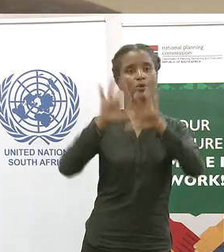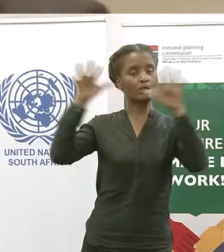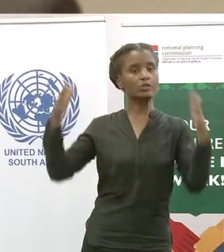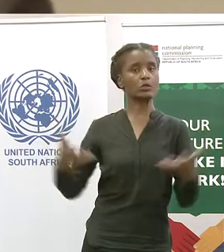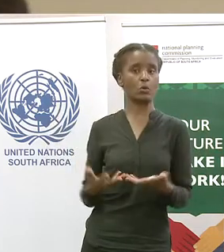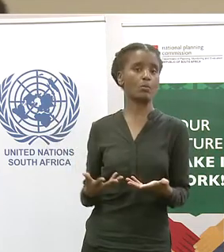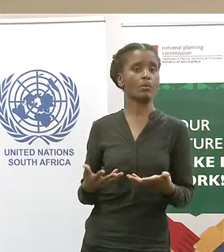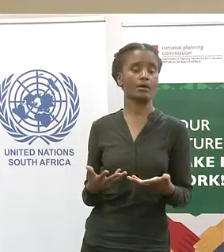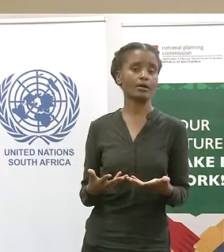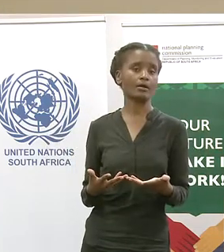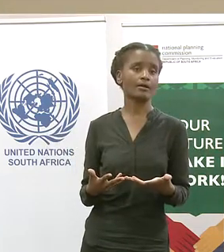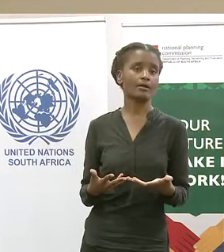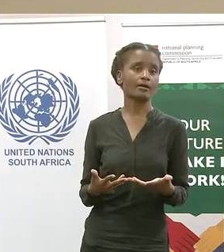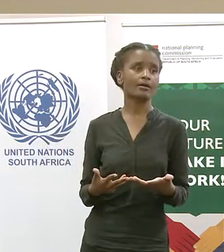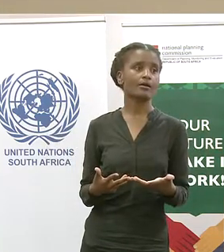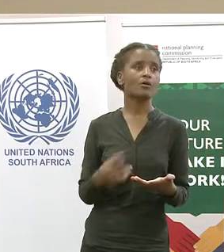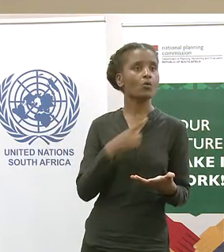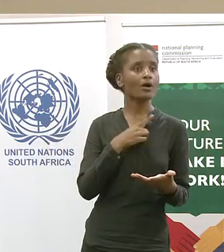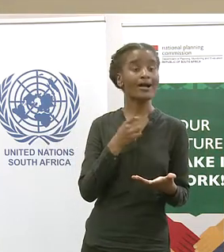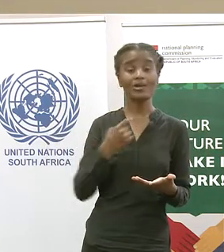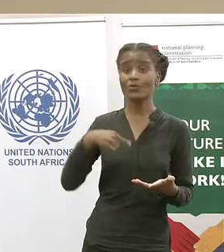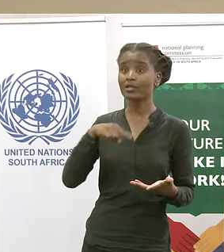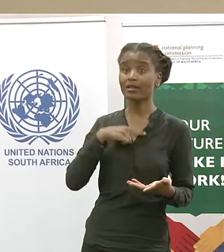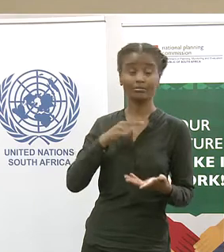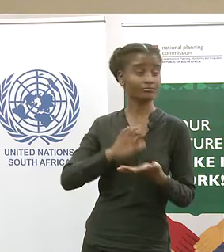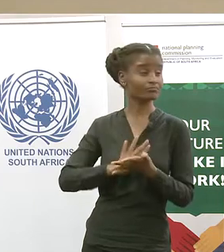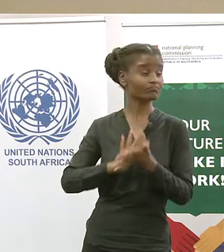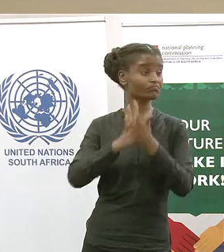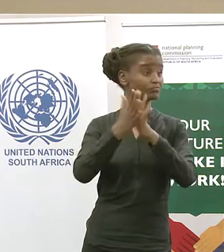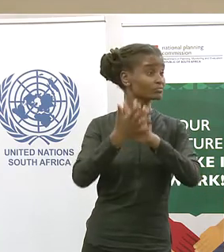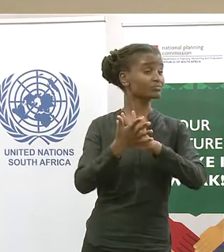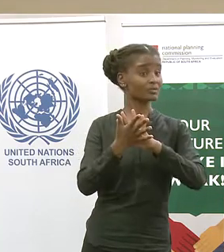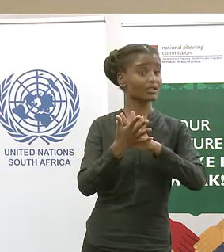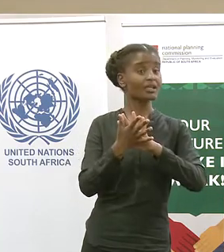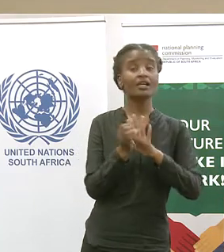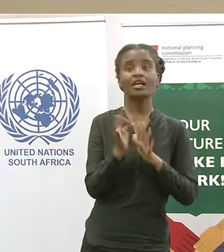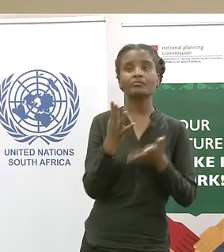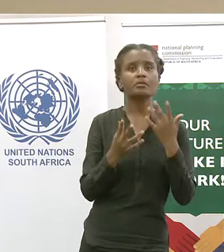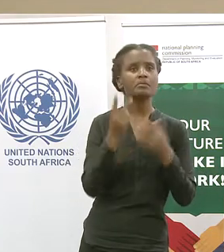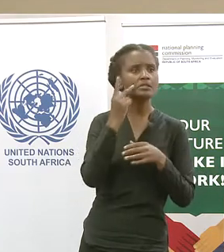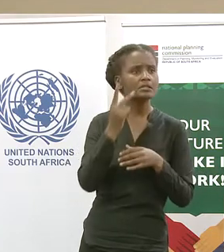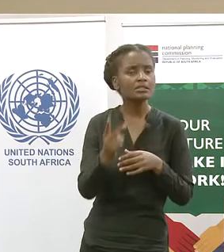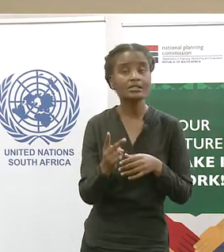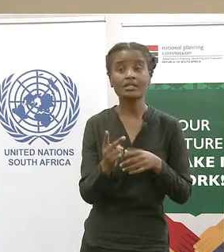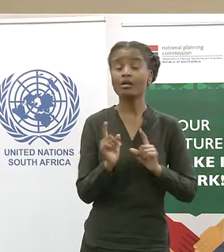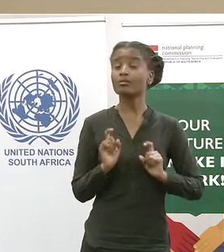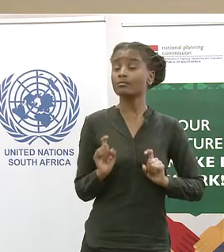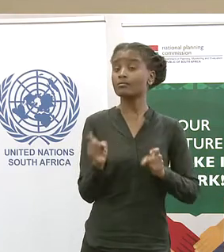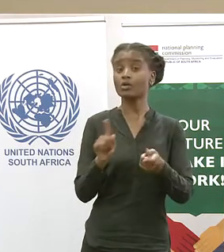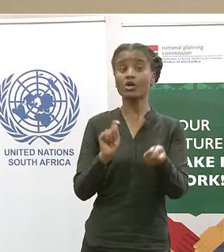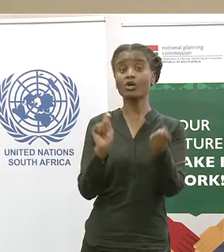all, we are doomed if we cannot see what's happening in terms of the rapid